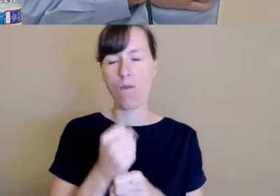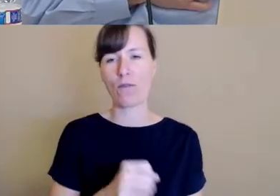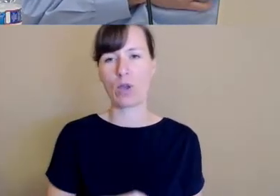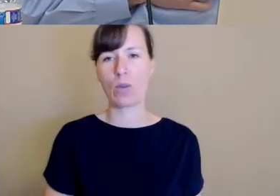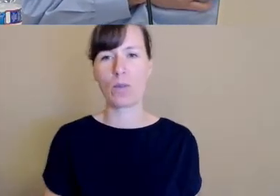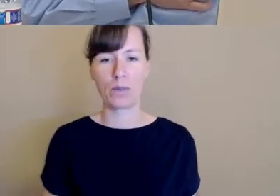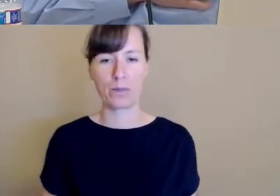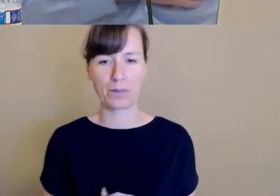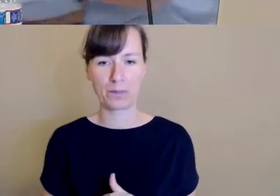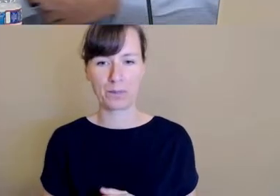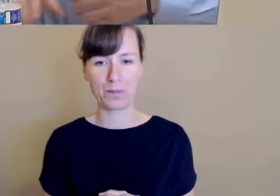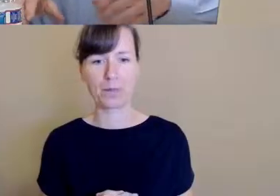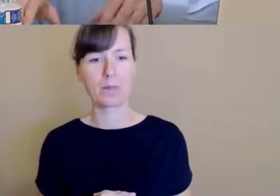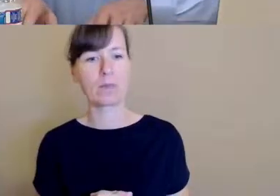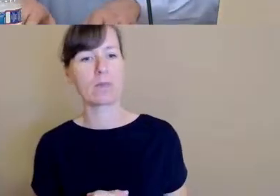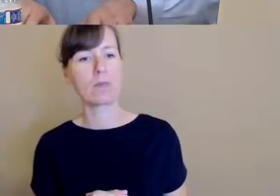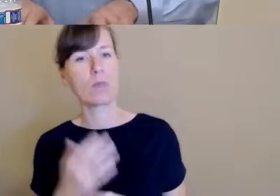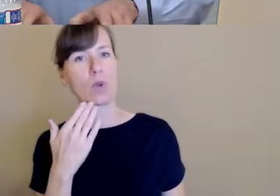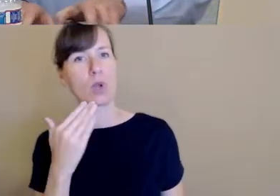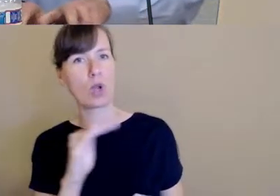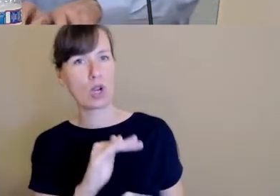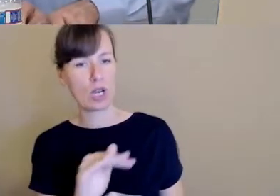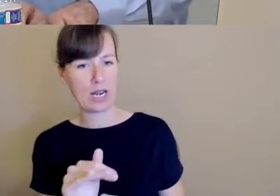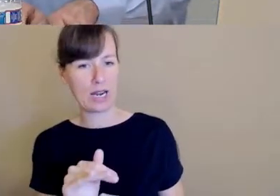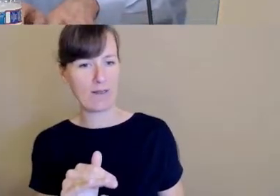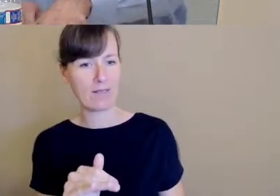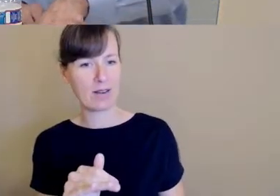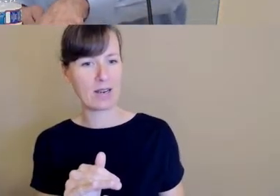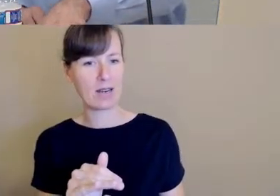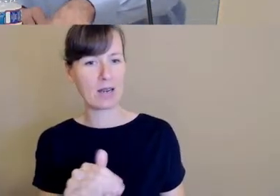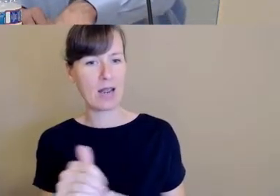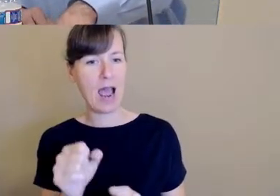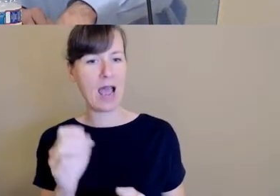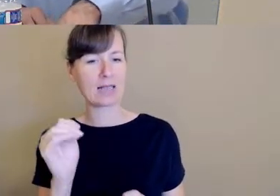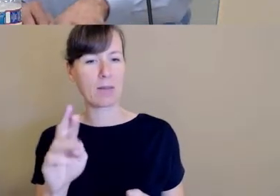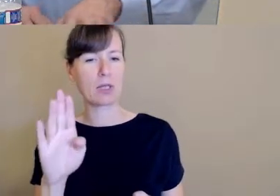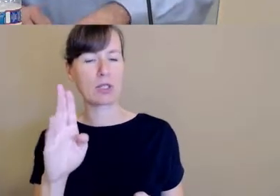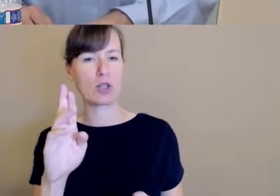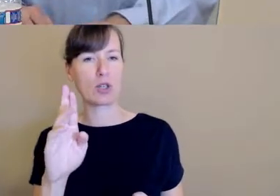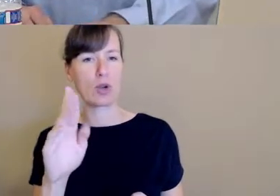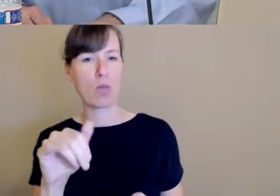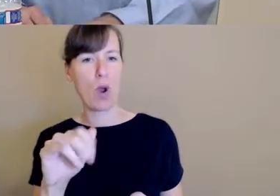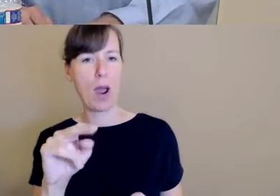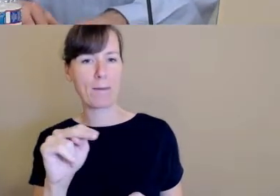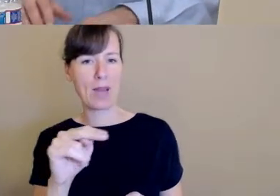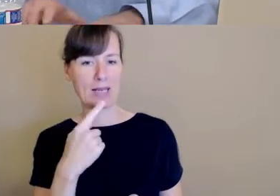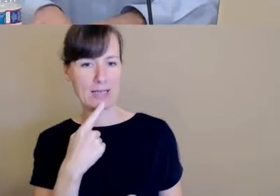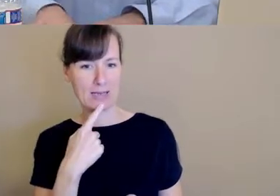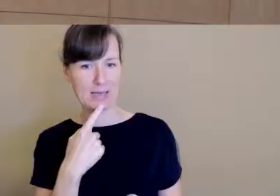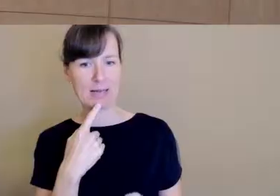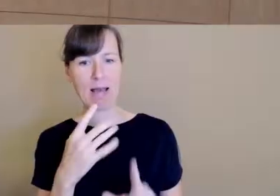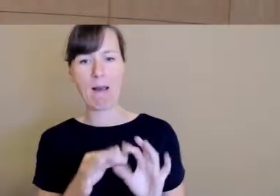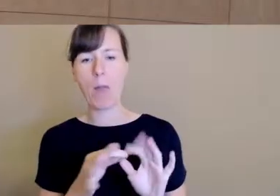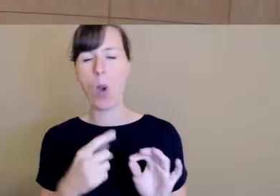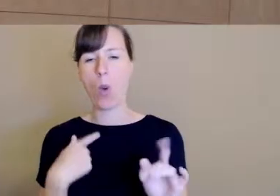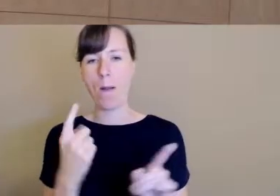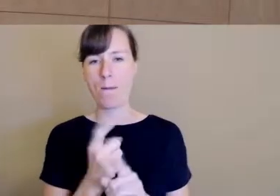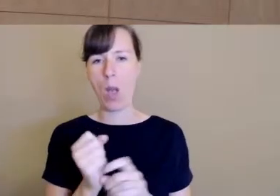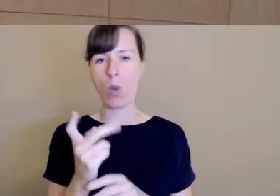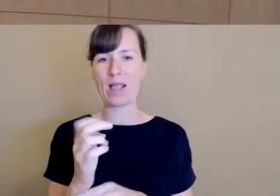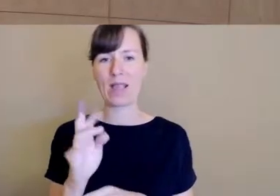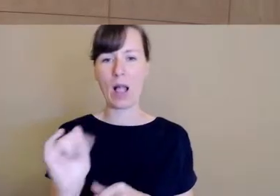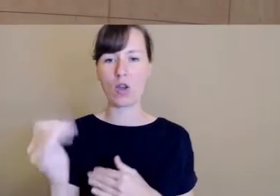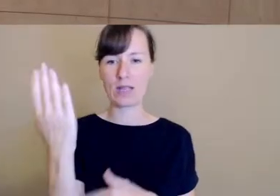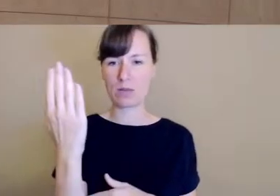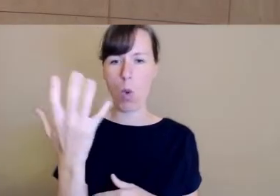Yes, good evening. As Mr. Freeman said, we met with Keller this morning, got an update on the